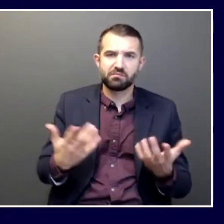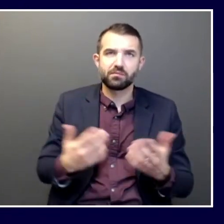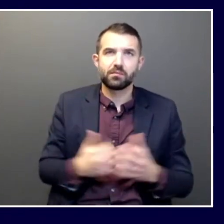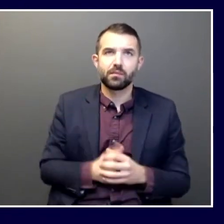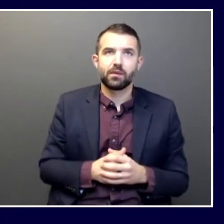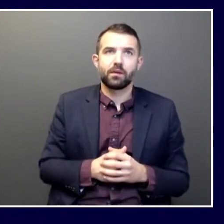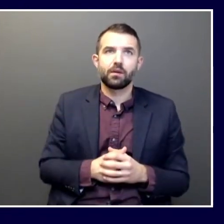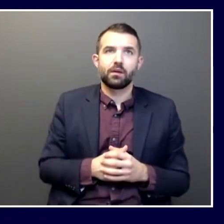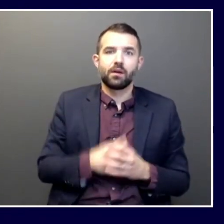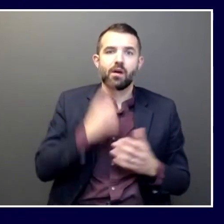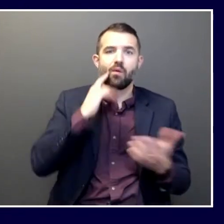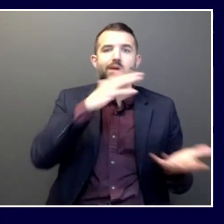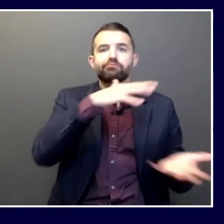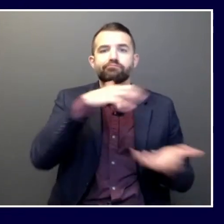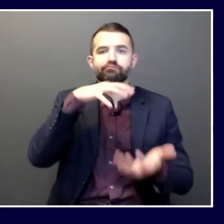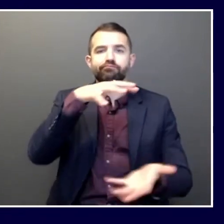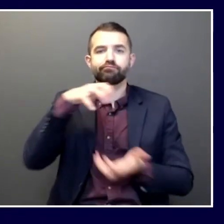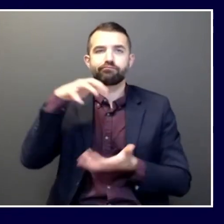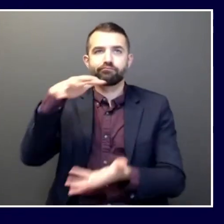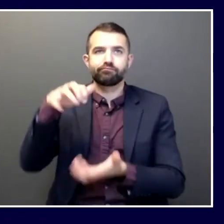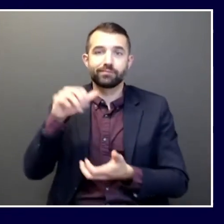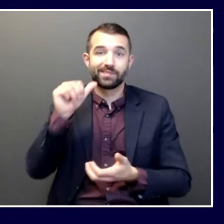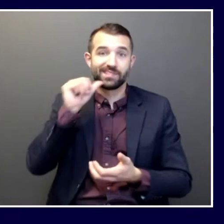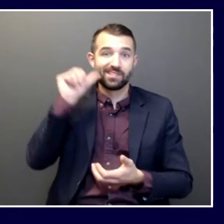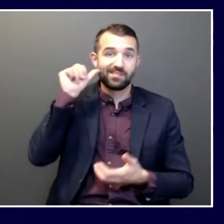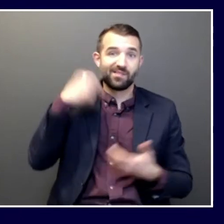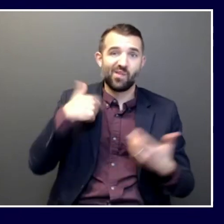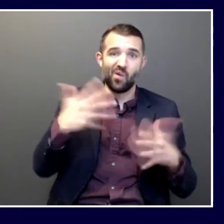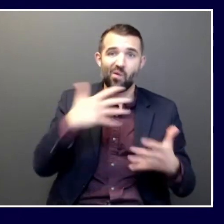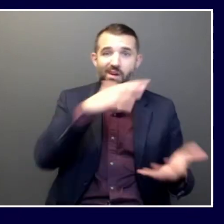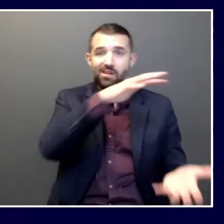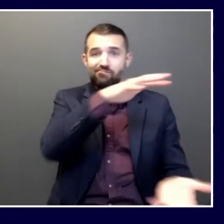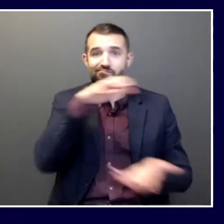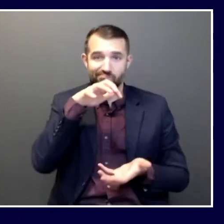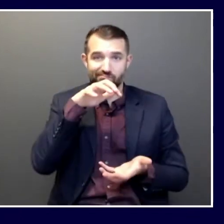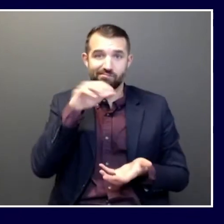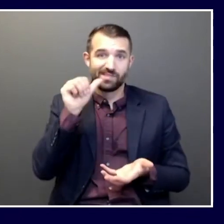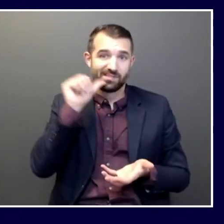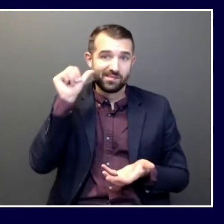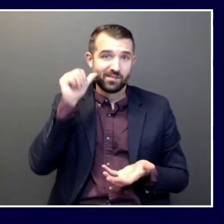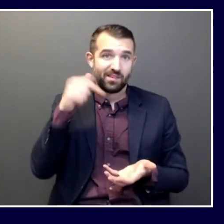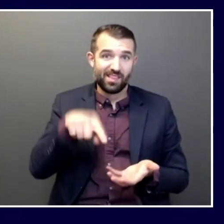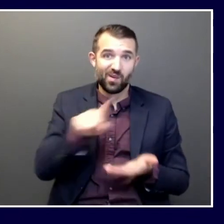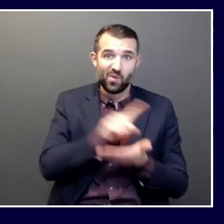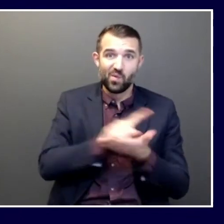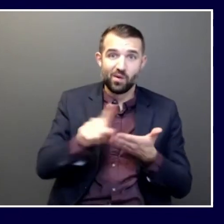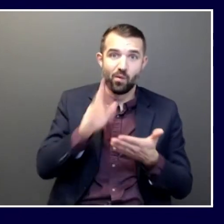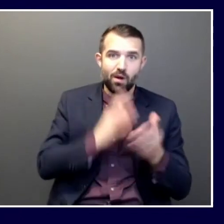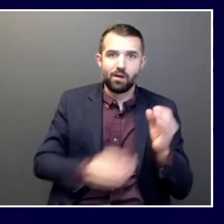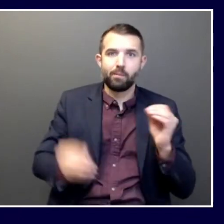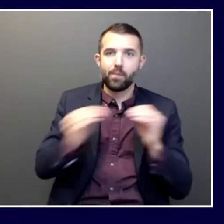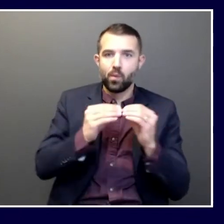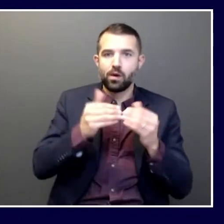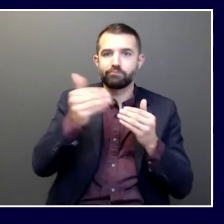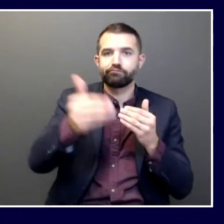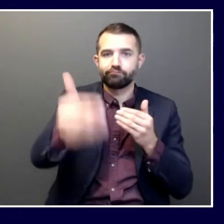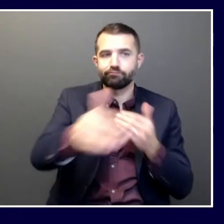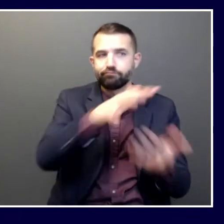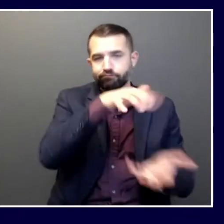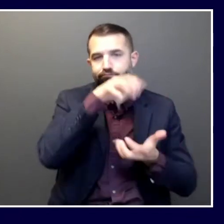started arriving in Maine yesterday, and they will continue to arrive throughout the week from the federal government.